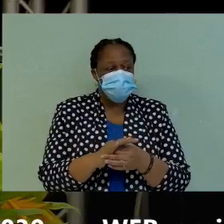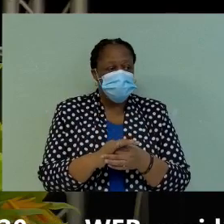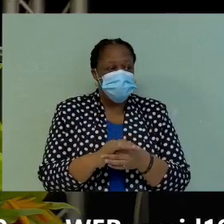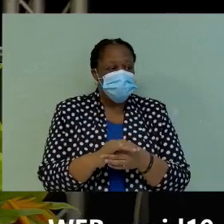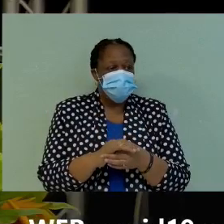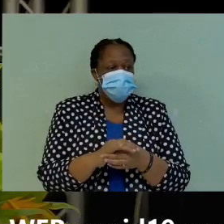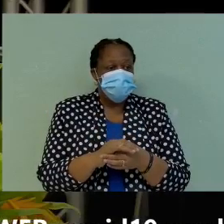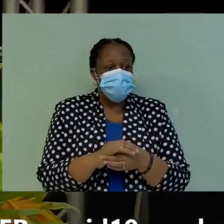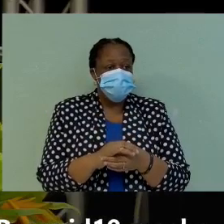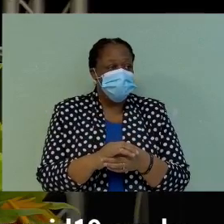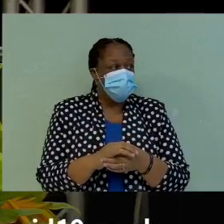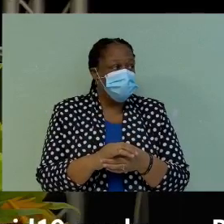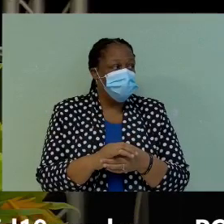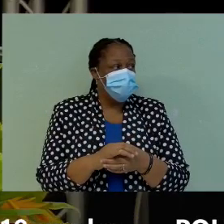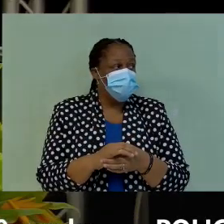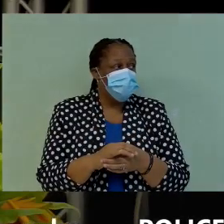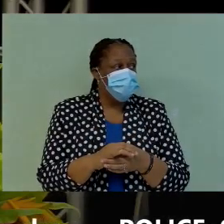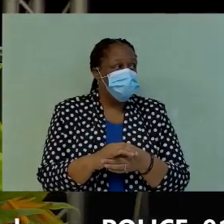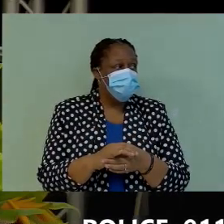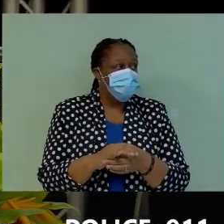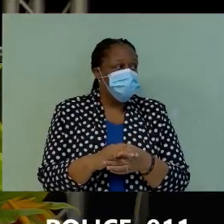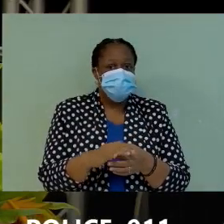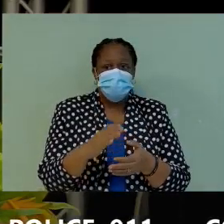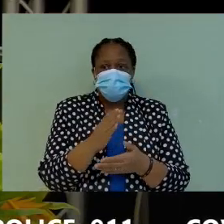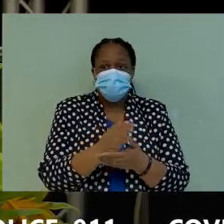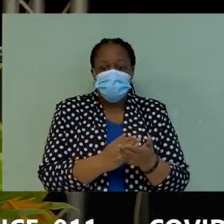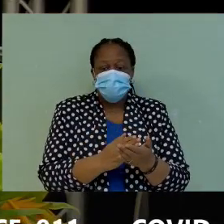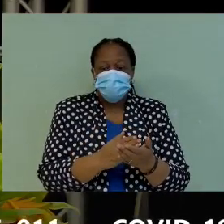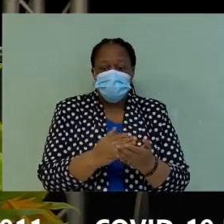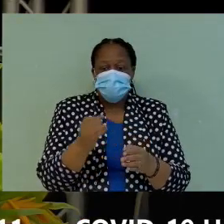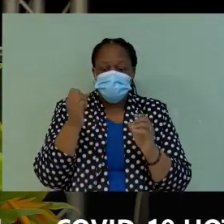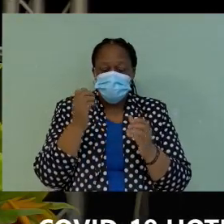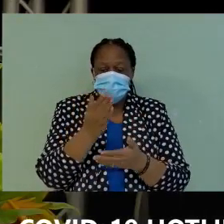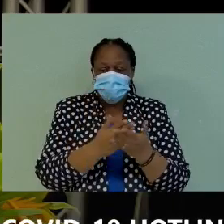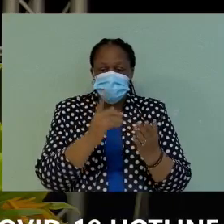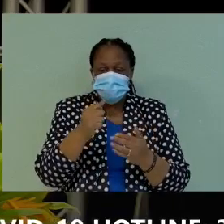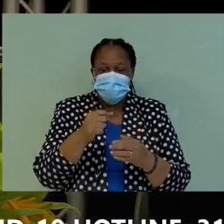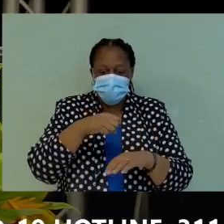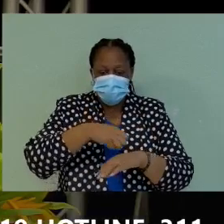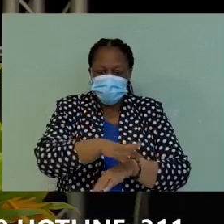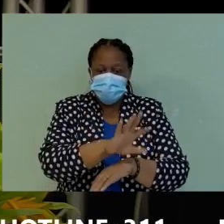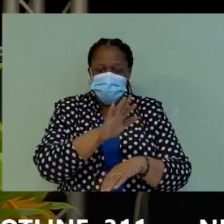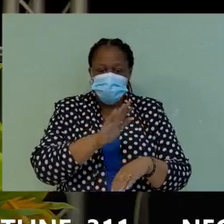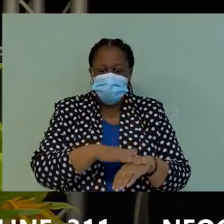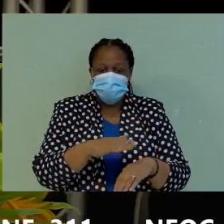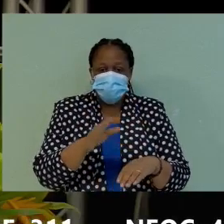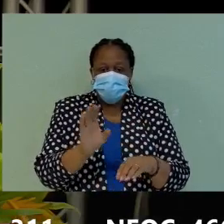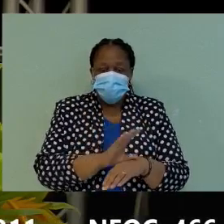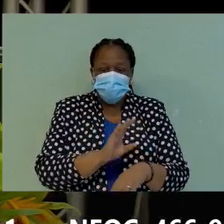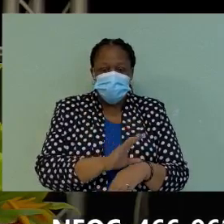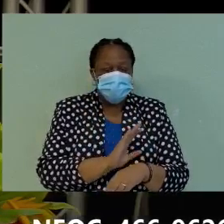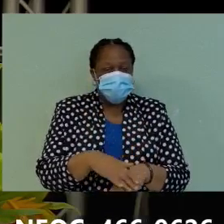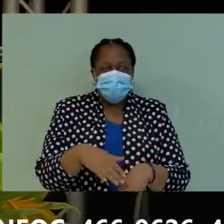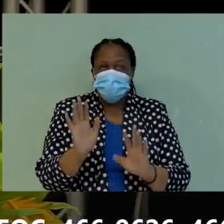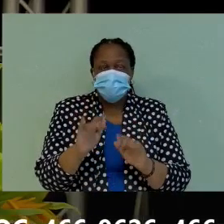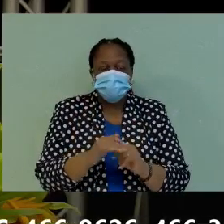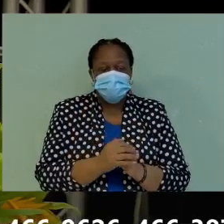was also already prematurely released on social media. She has asked me to come and share with you, the public,